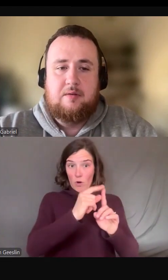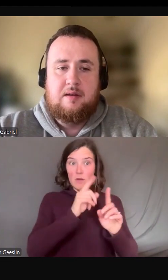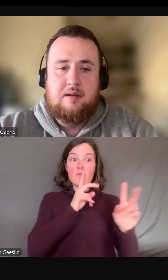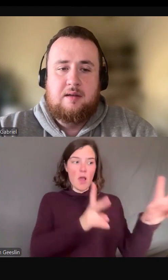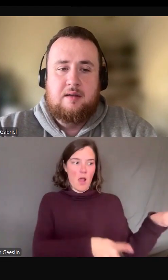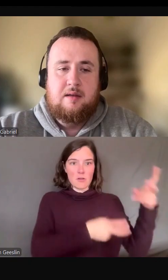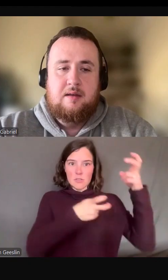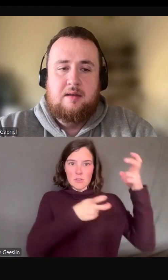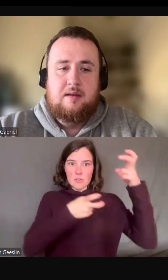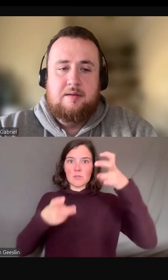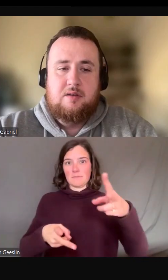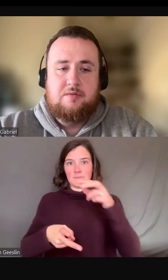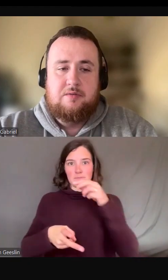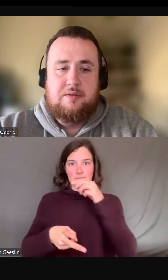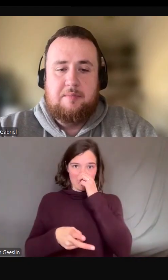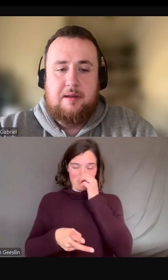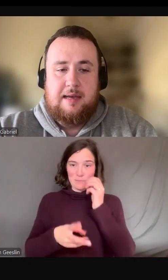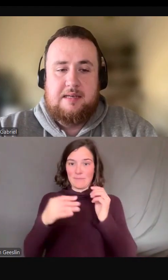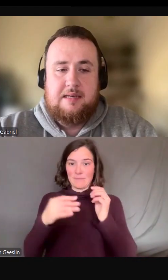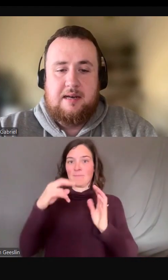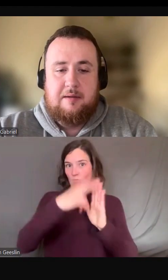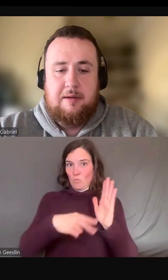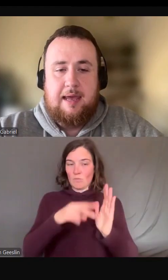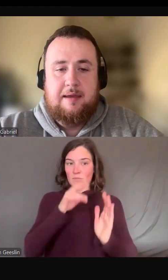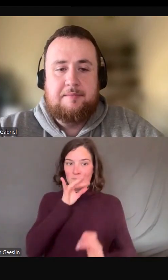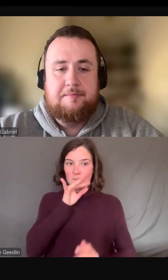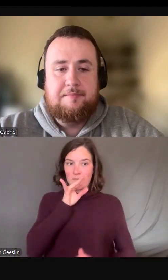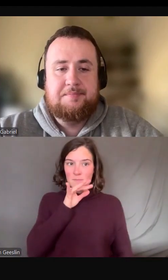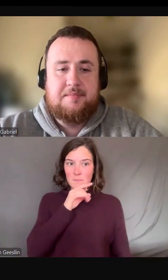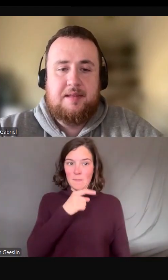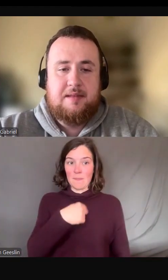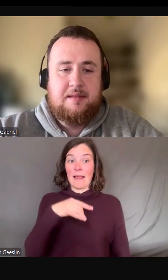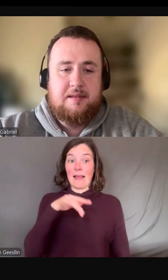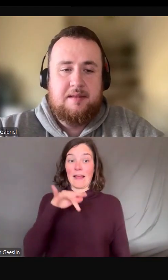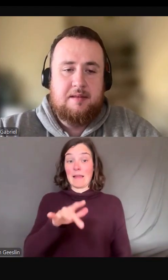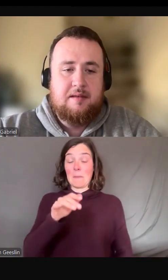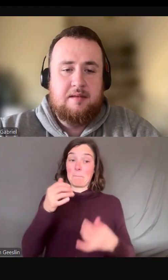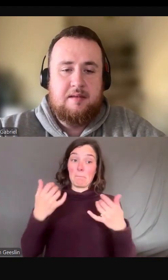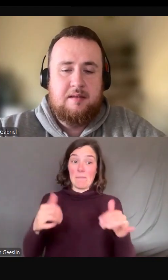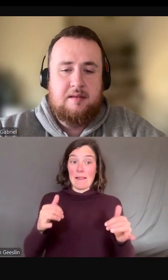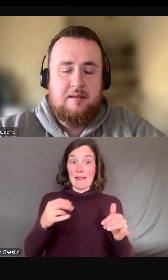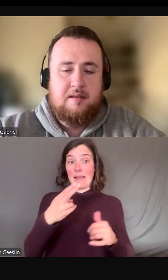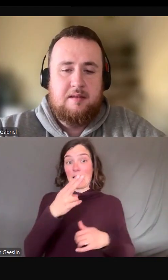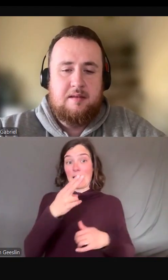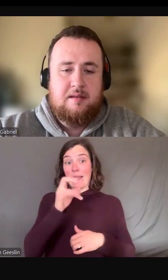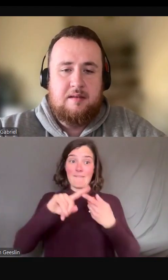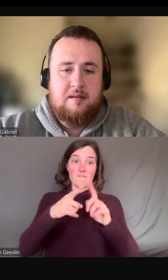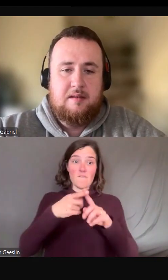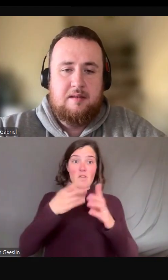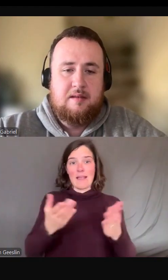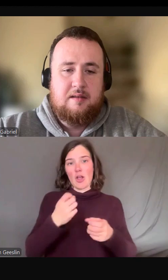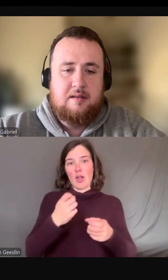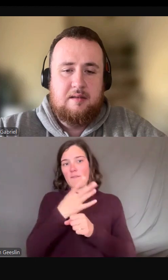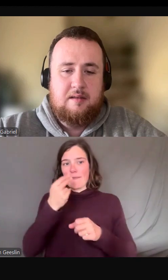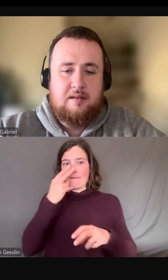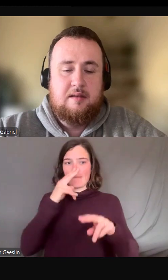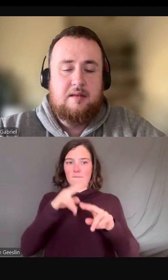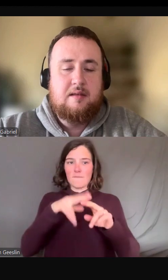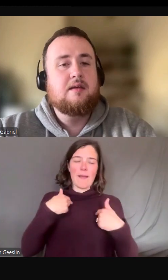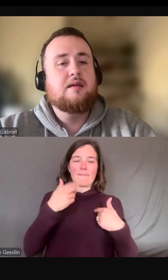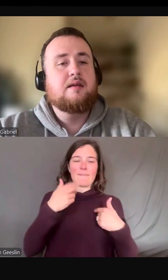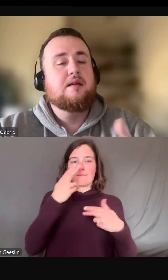out. So for example, I can start clicking play. Hey friends. So here at Coffee and Fun, we're always doing fun little experiments. Some are